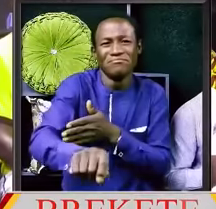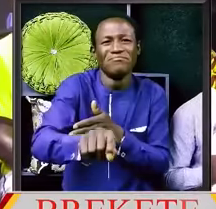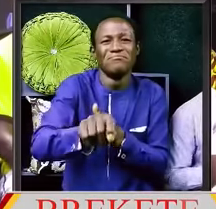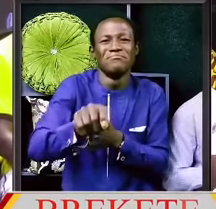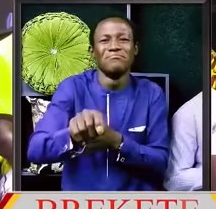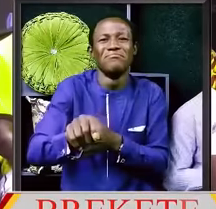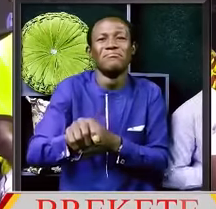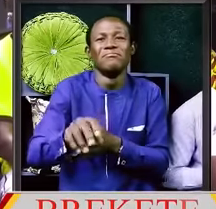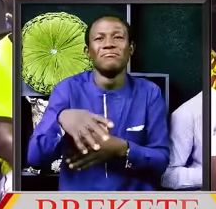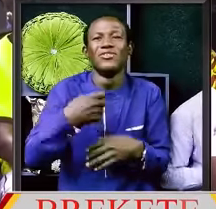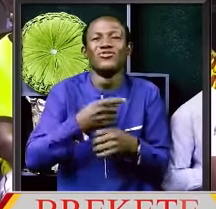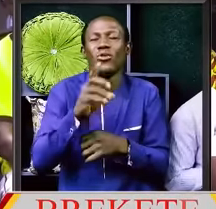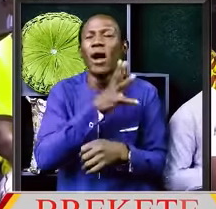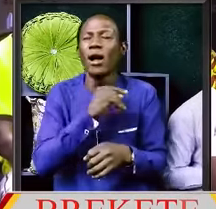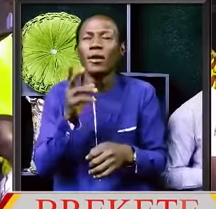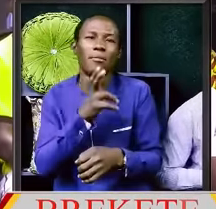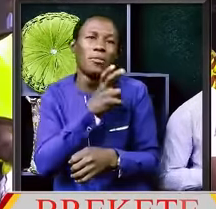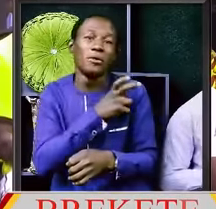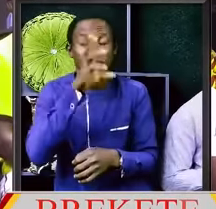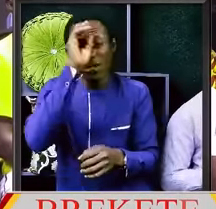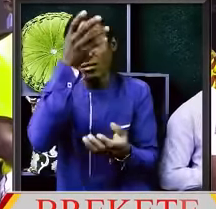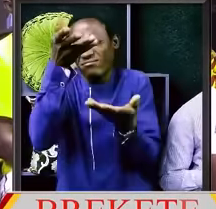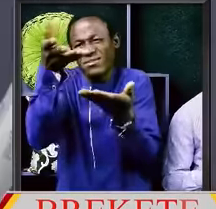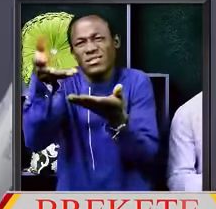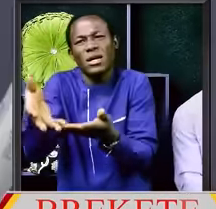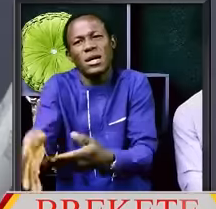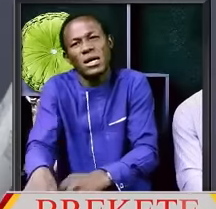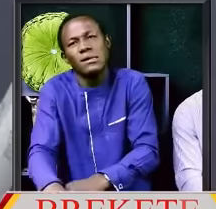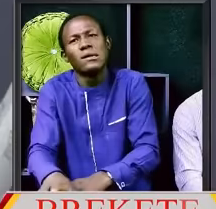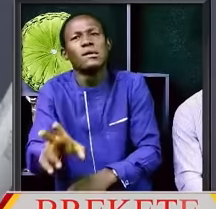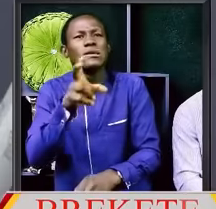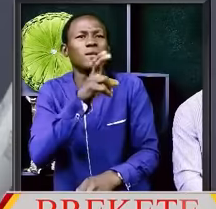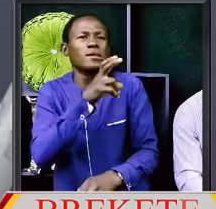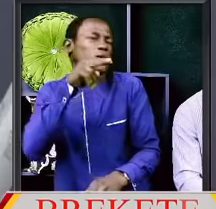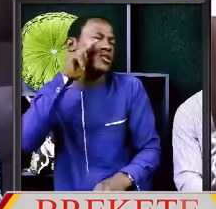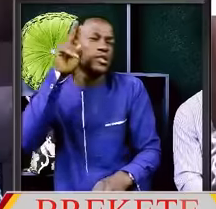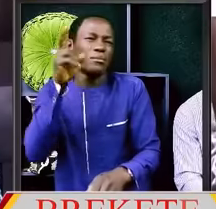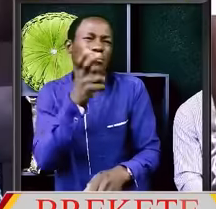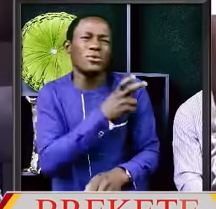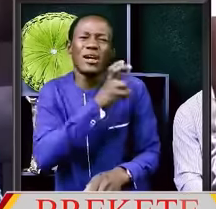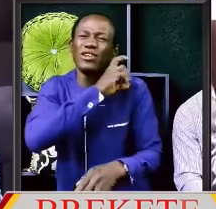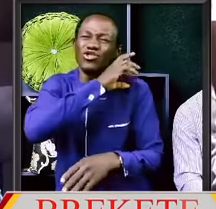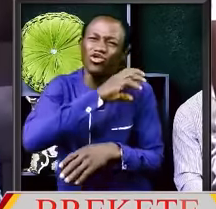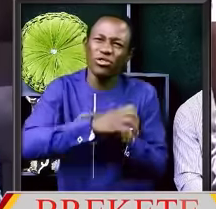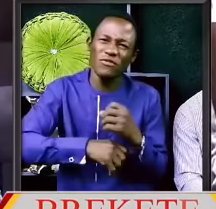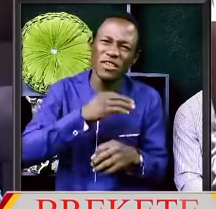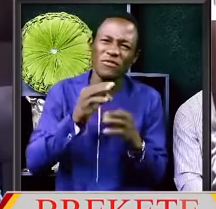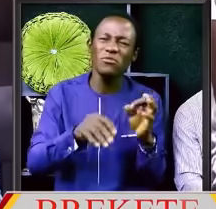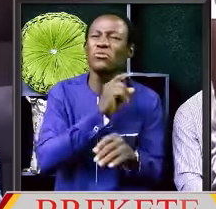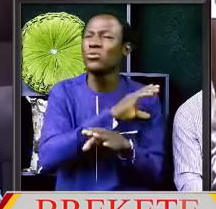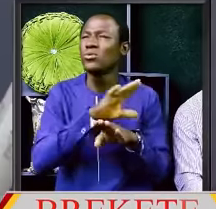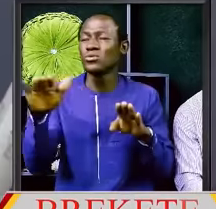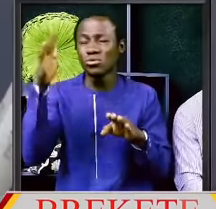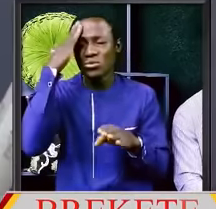Make you and the policeman die, go. Nigerian police, they suffer. In case you don't